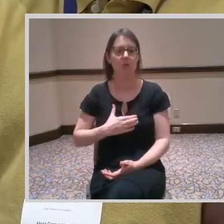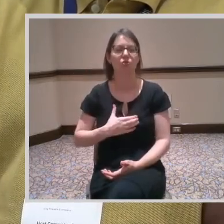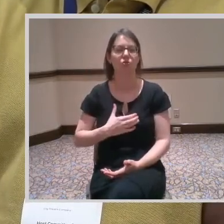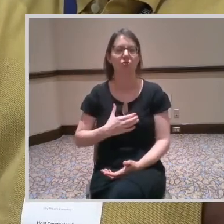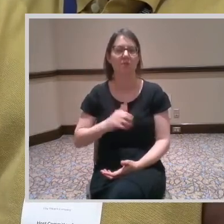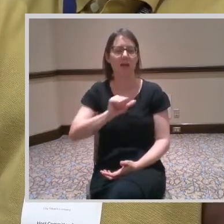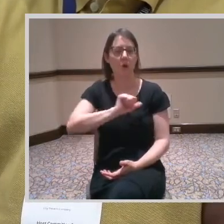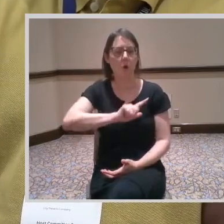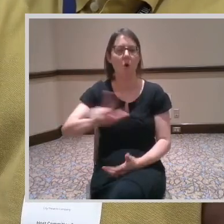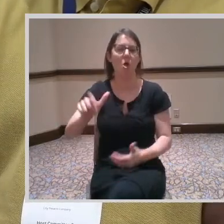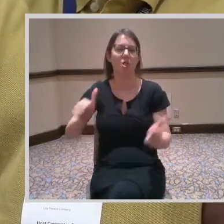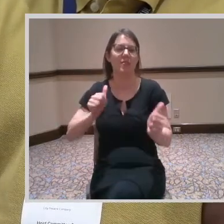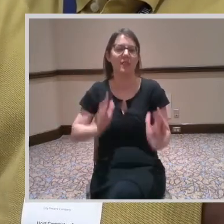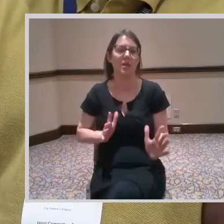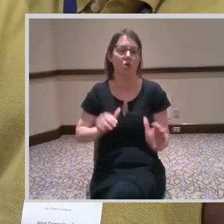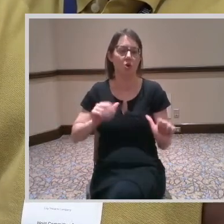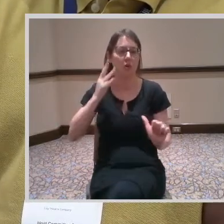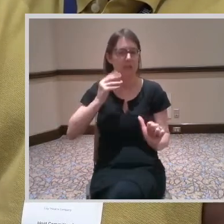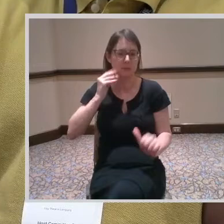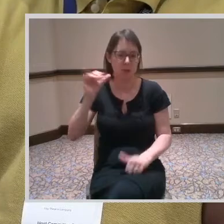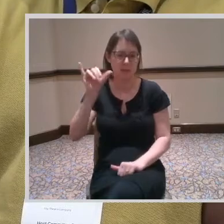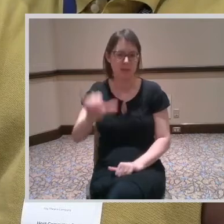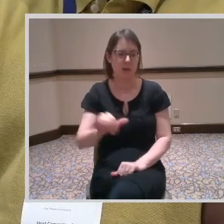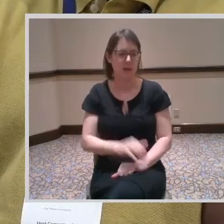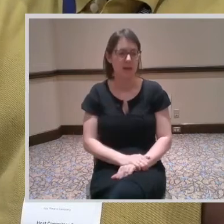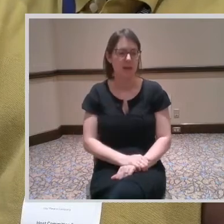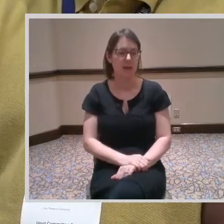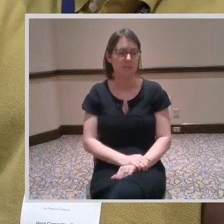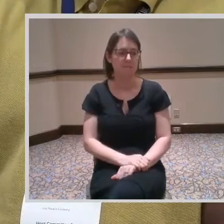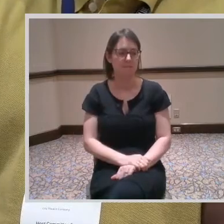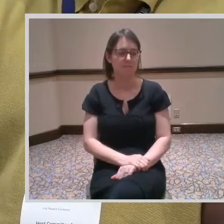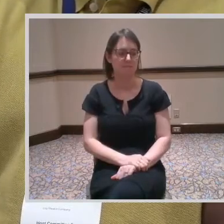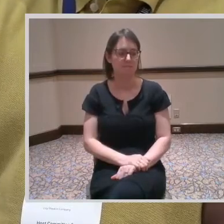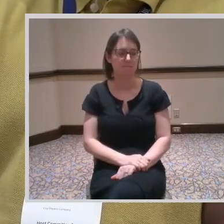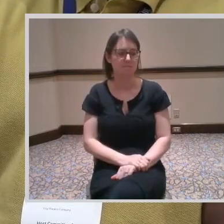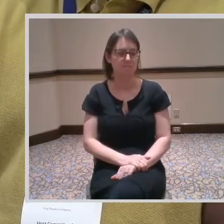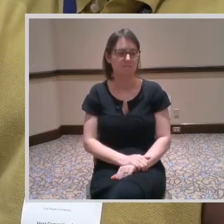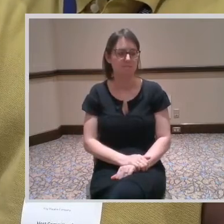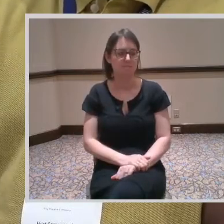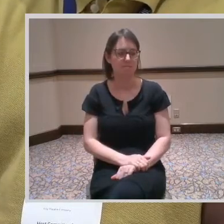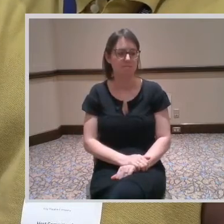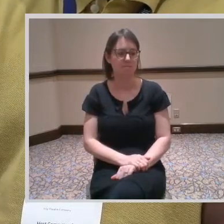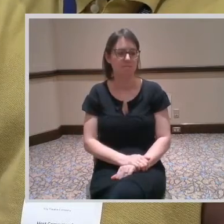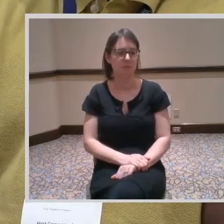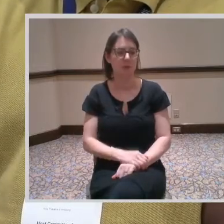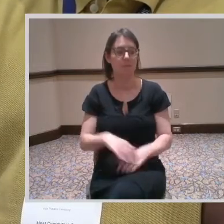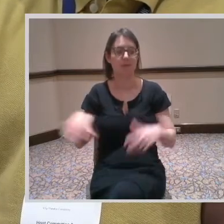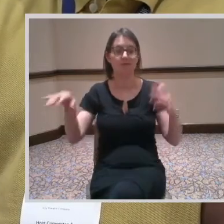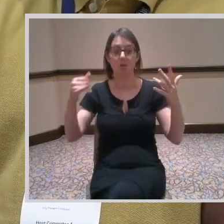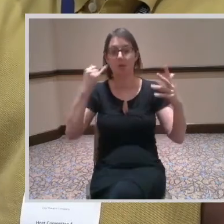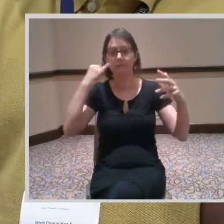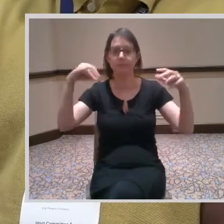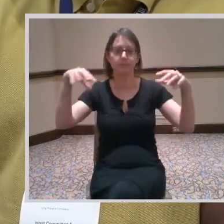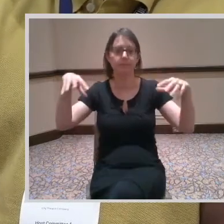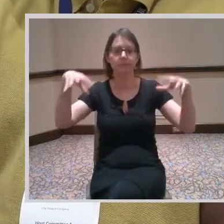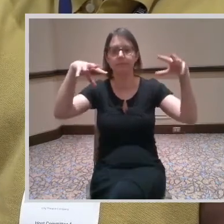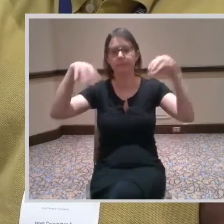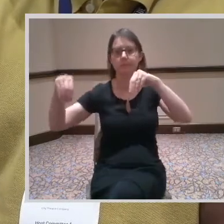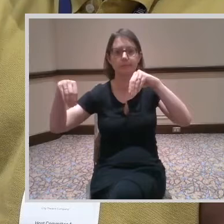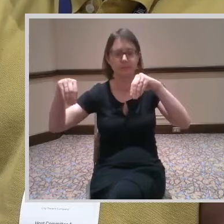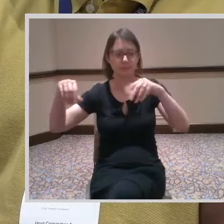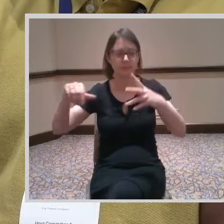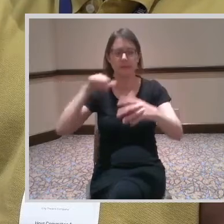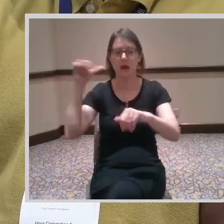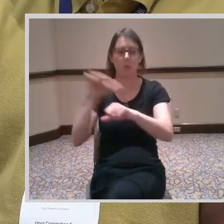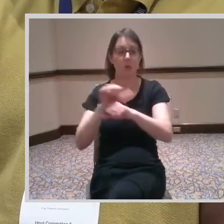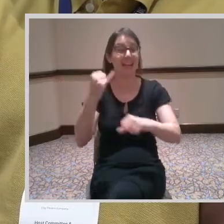theater. And, you know, even the thing about the lights not being on, if that were